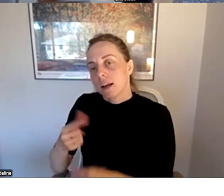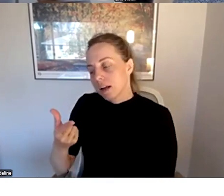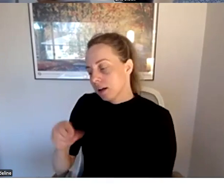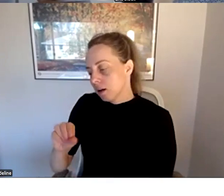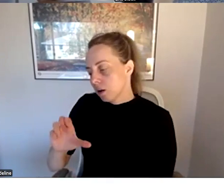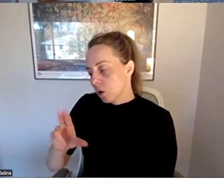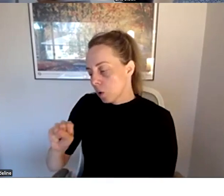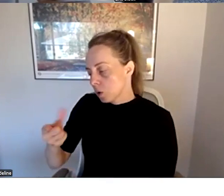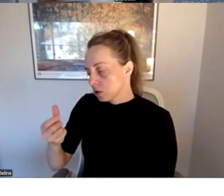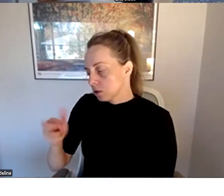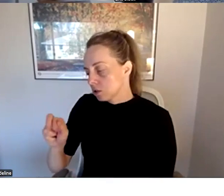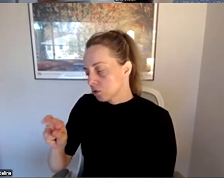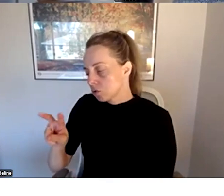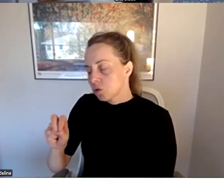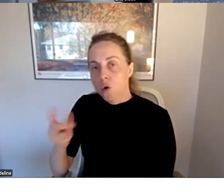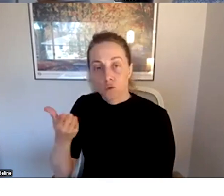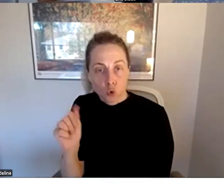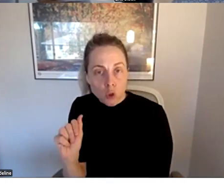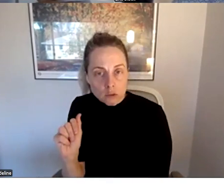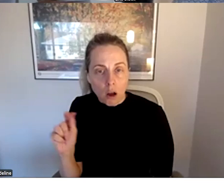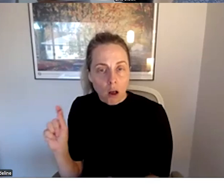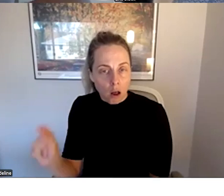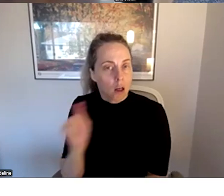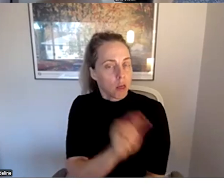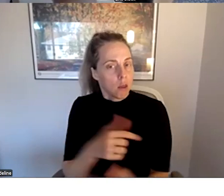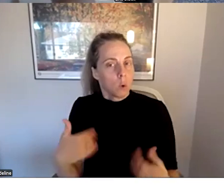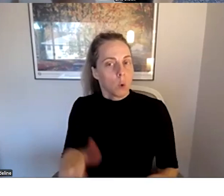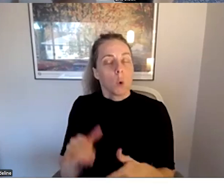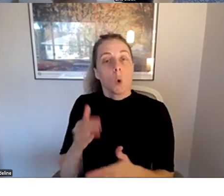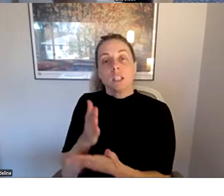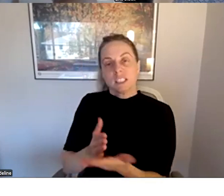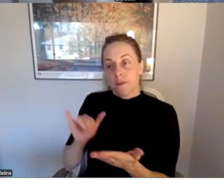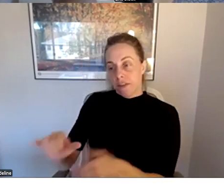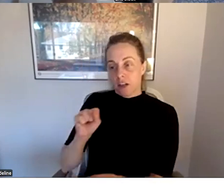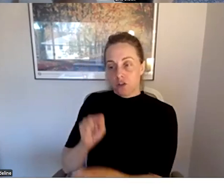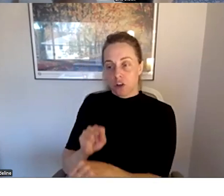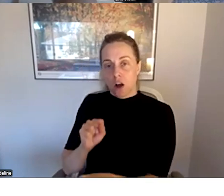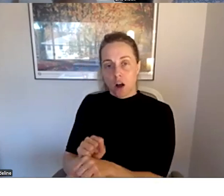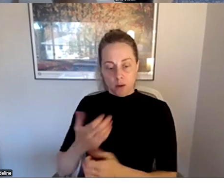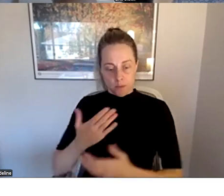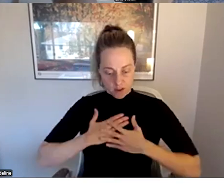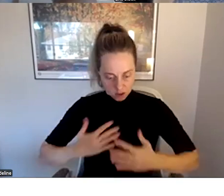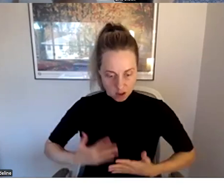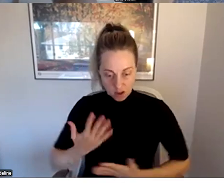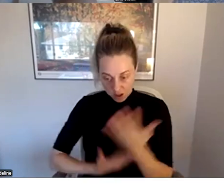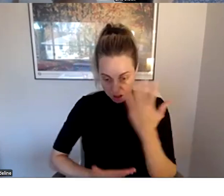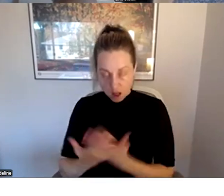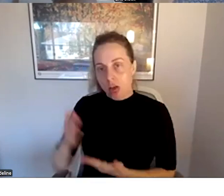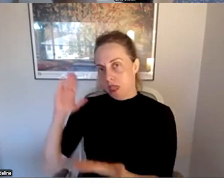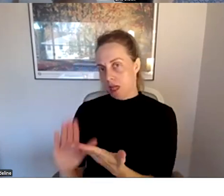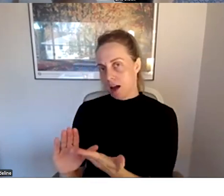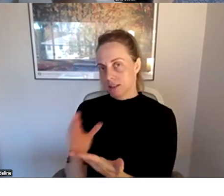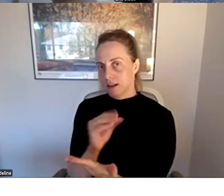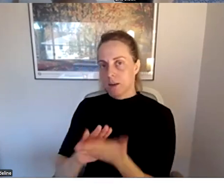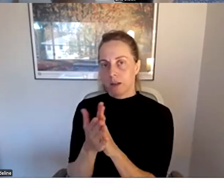them to take some of the wear and tear of and the requirements of performing the job to transform those things, as well